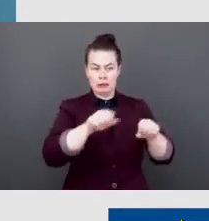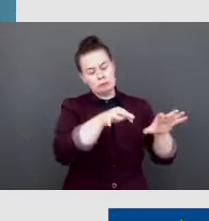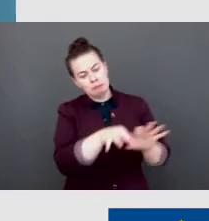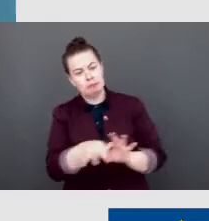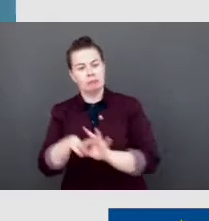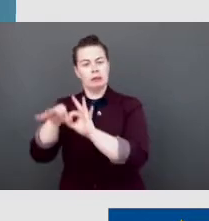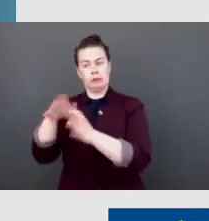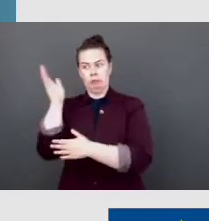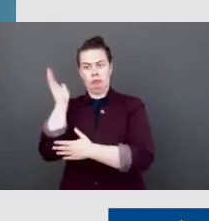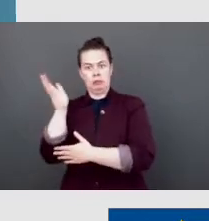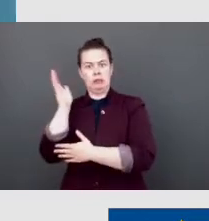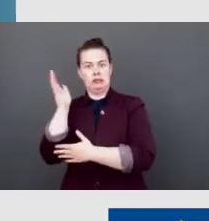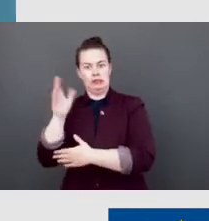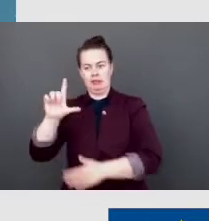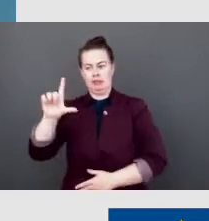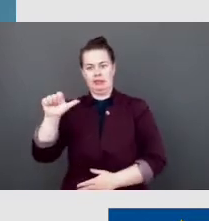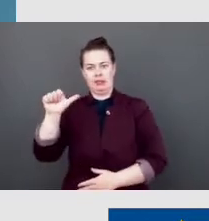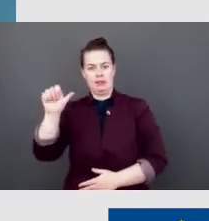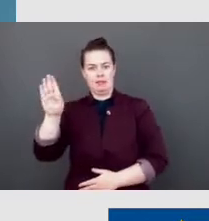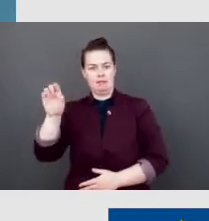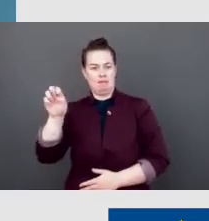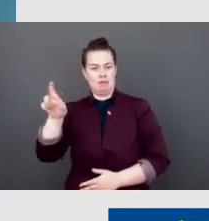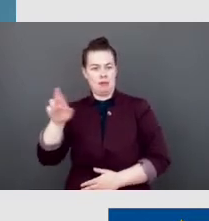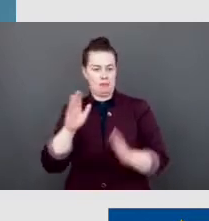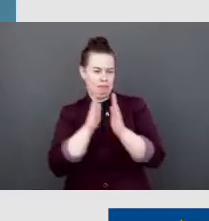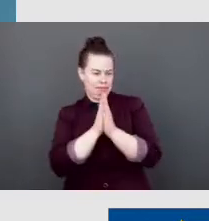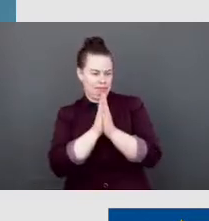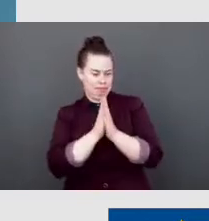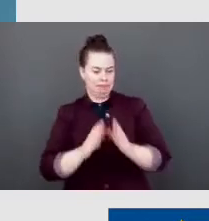the governance models that we just heard about in the last talk?